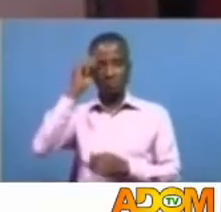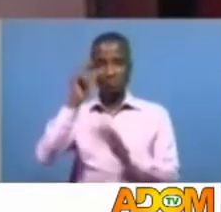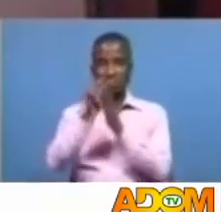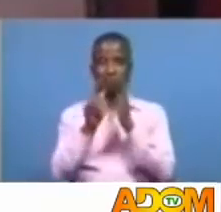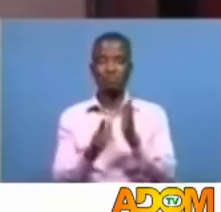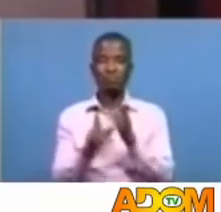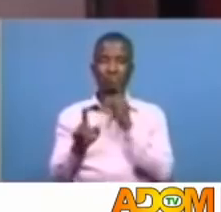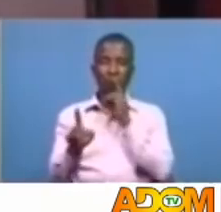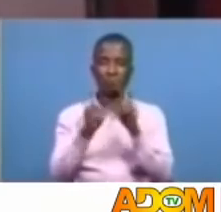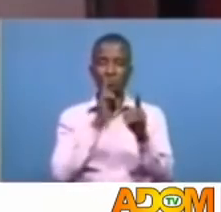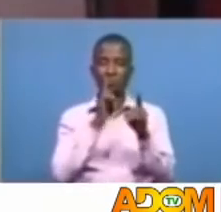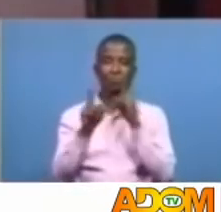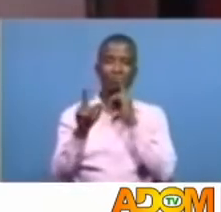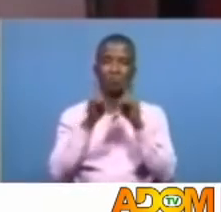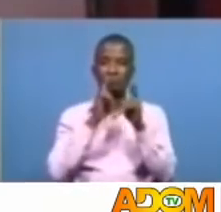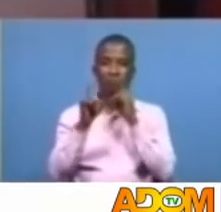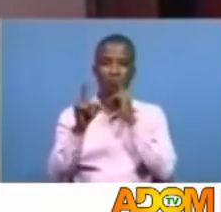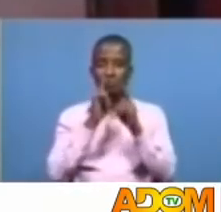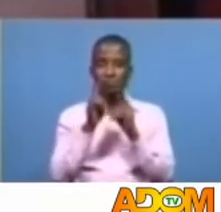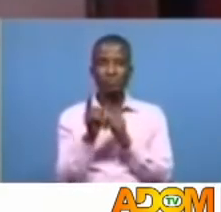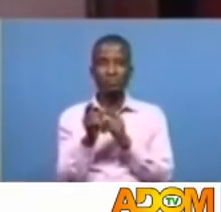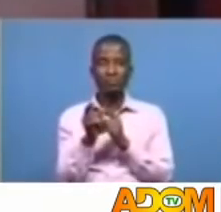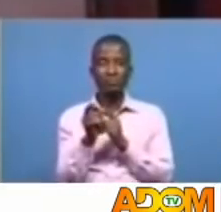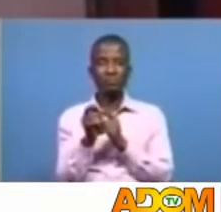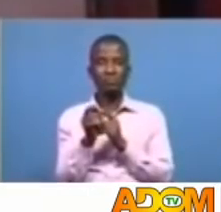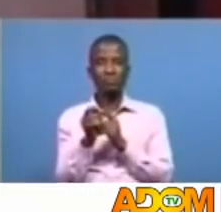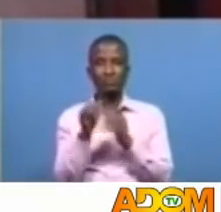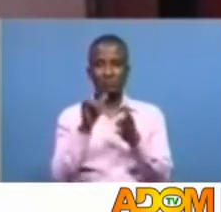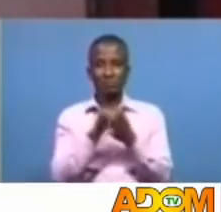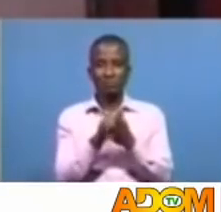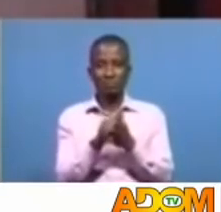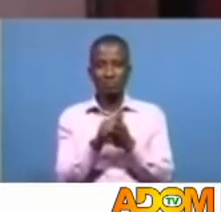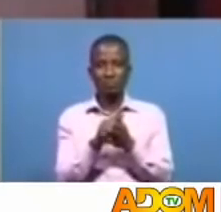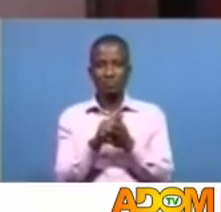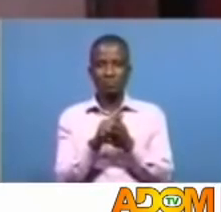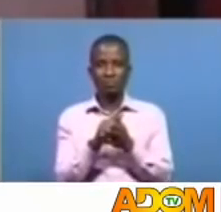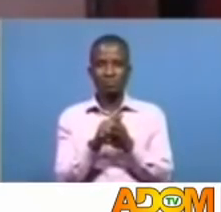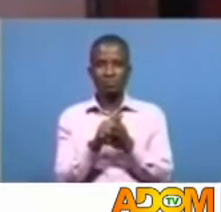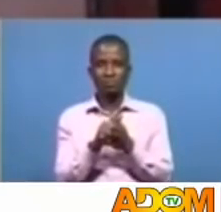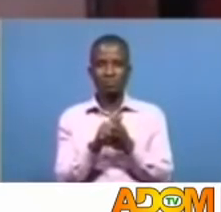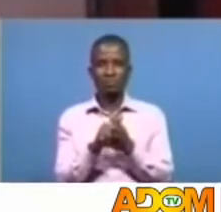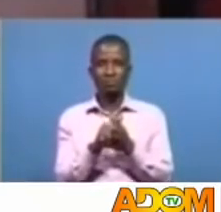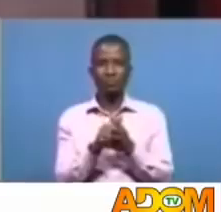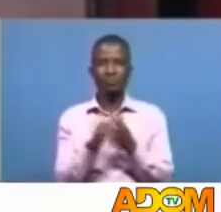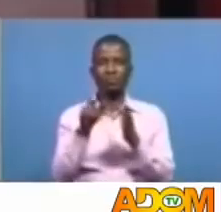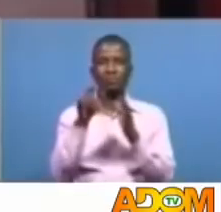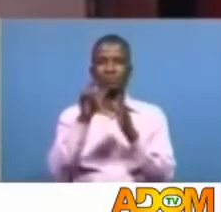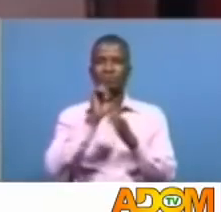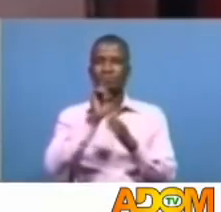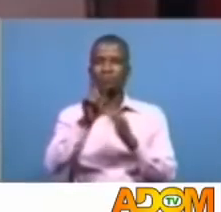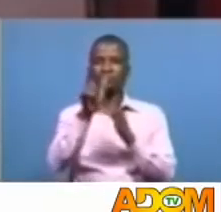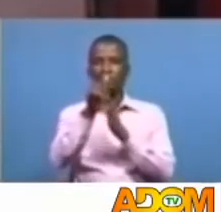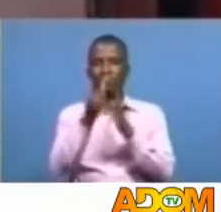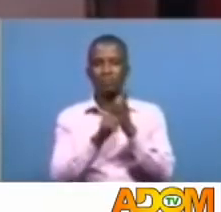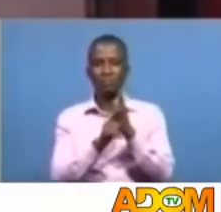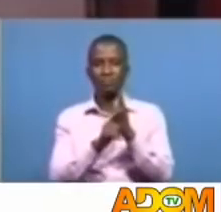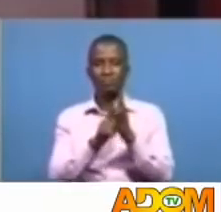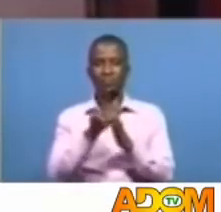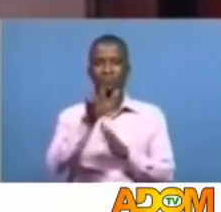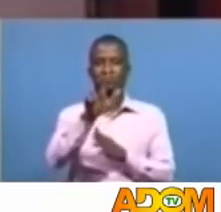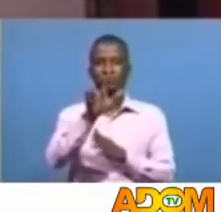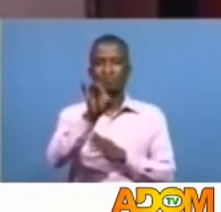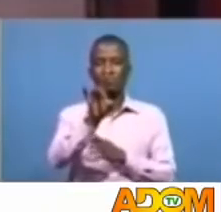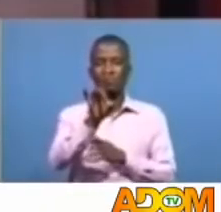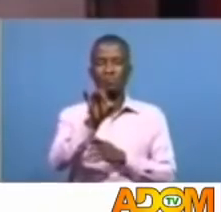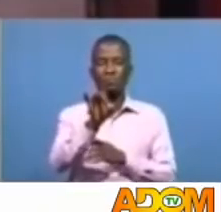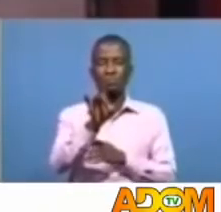that Order 38 Rule